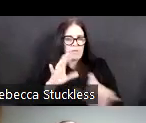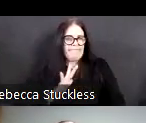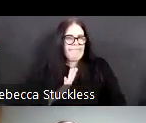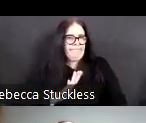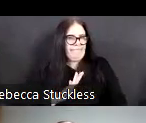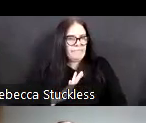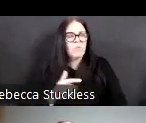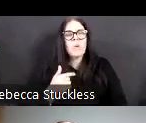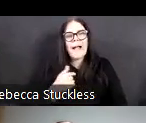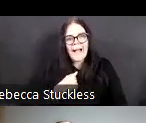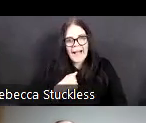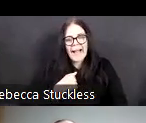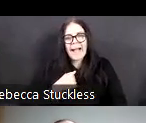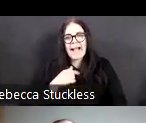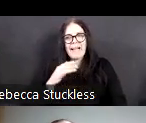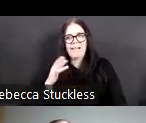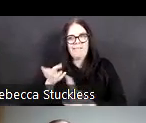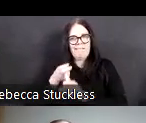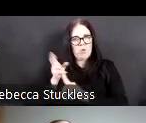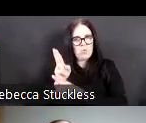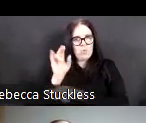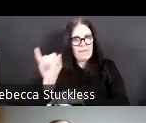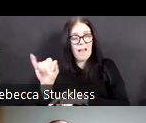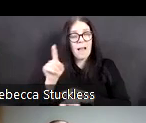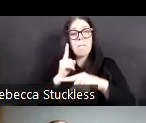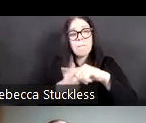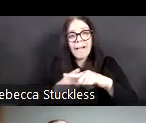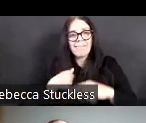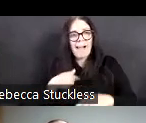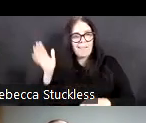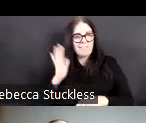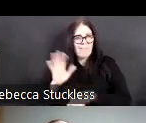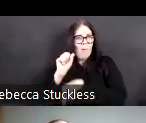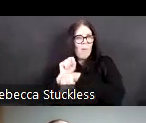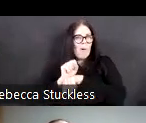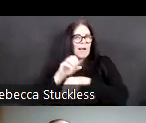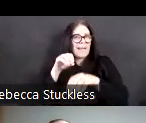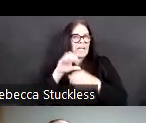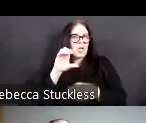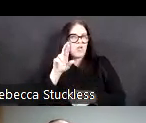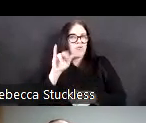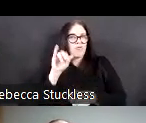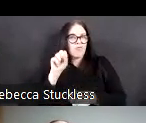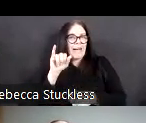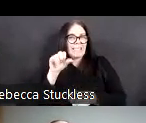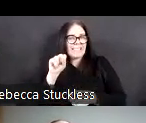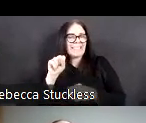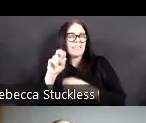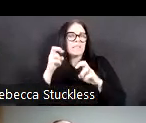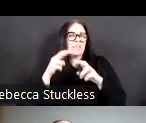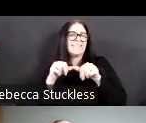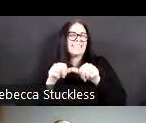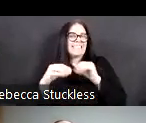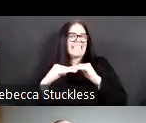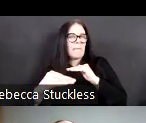little bit on that, as well as previous experience. I worked in a crisis stabilization bed program where